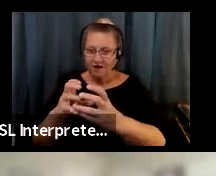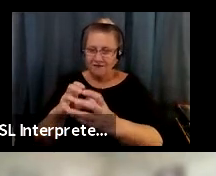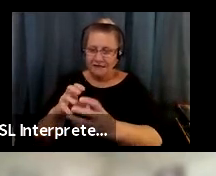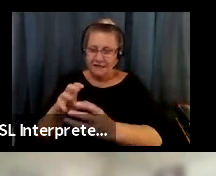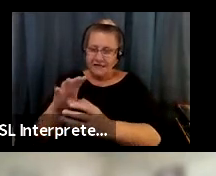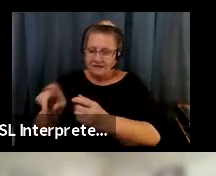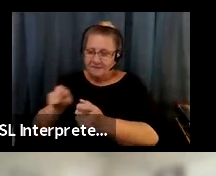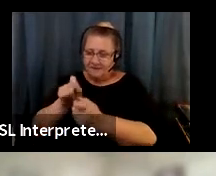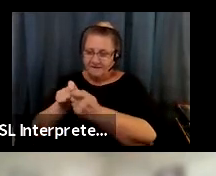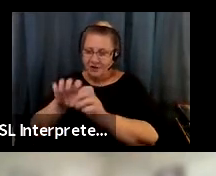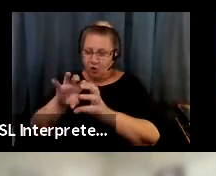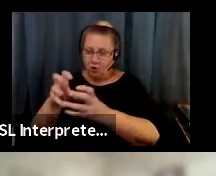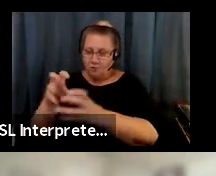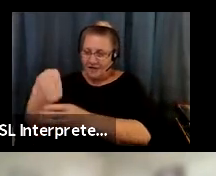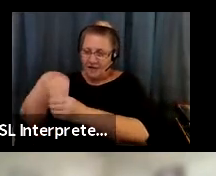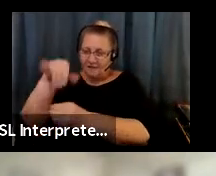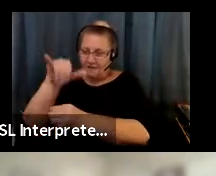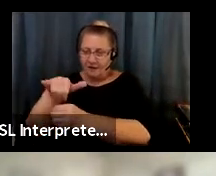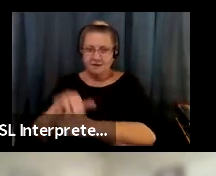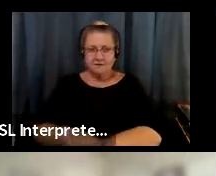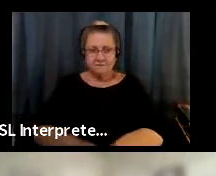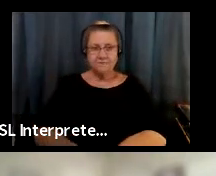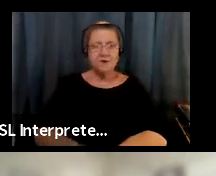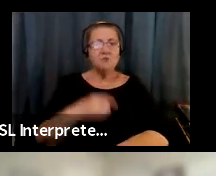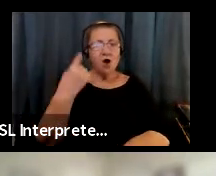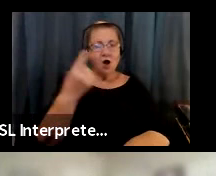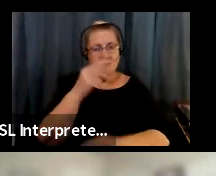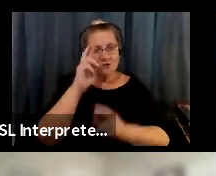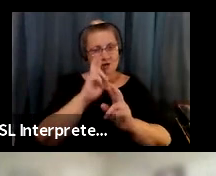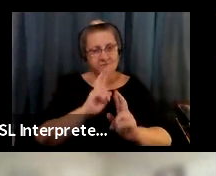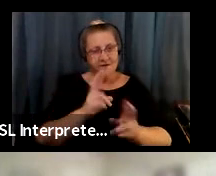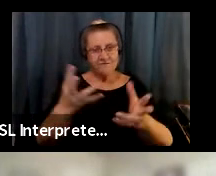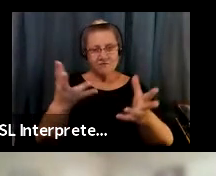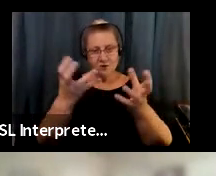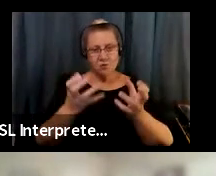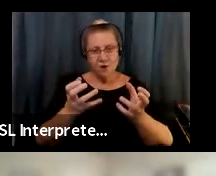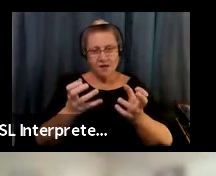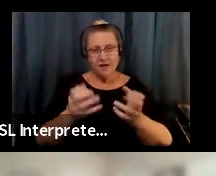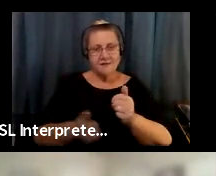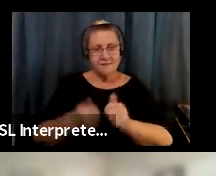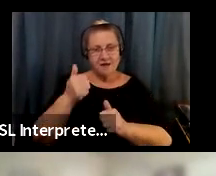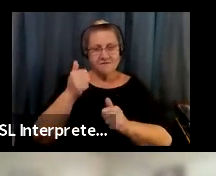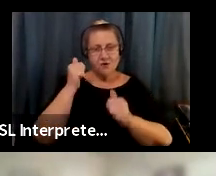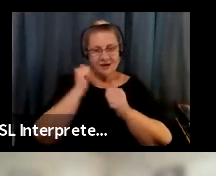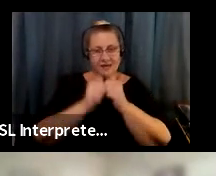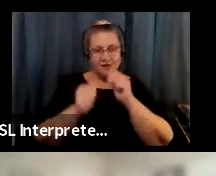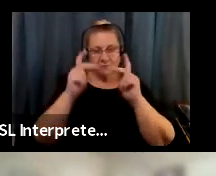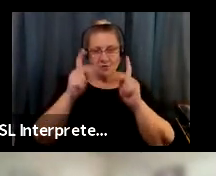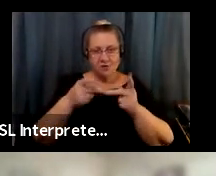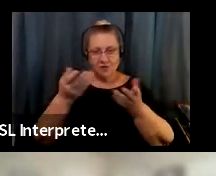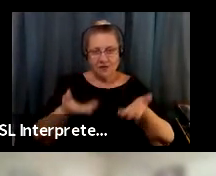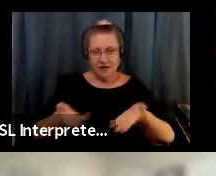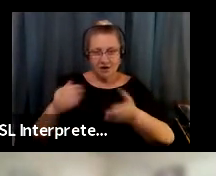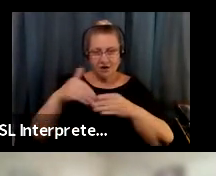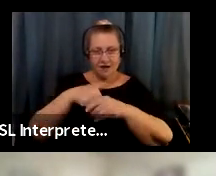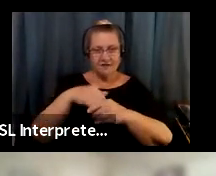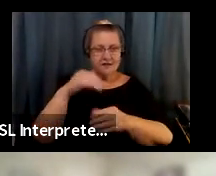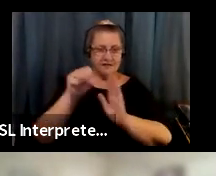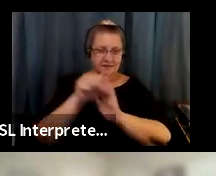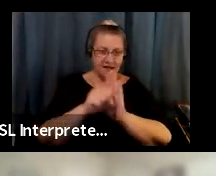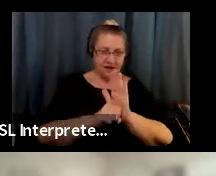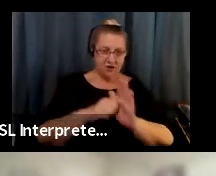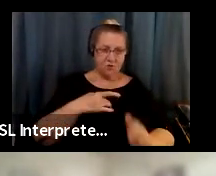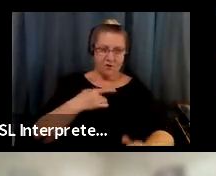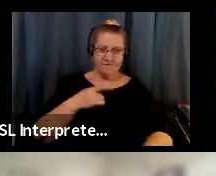very open and always respectful and really wanting the best for everyone in the state. So that was really positive. We really thought that